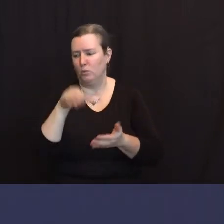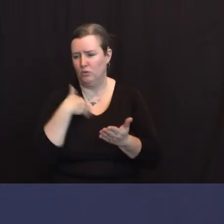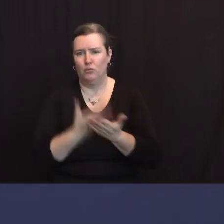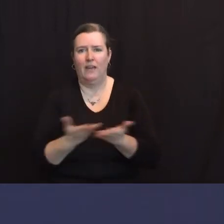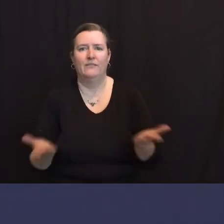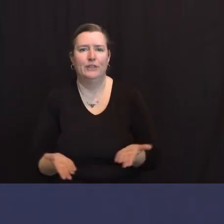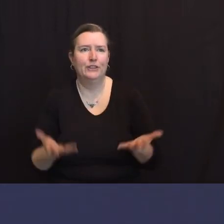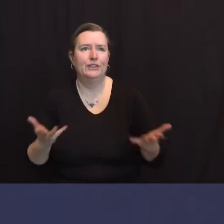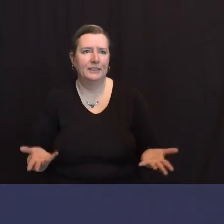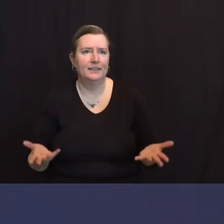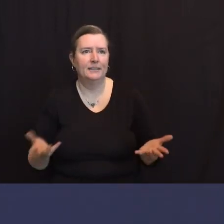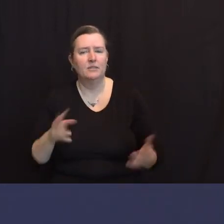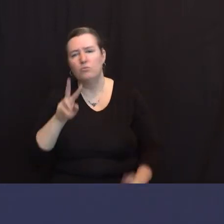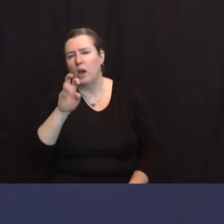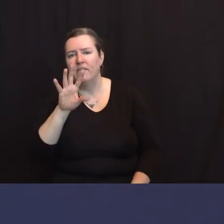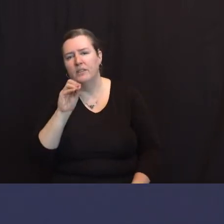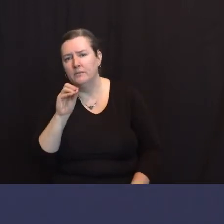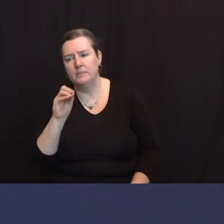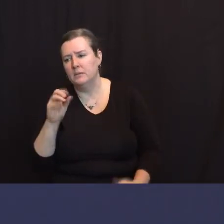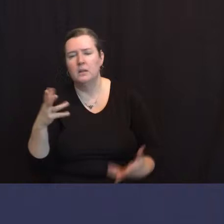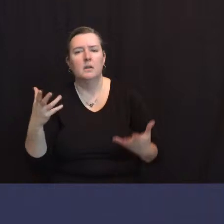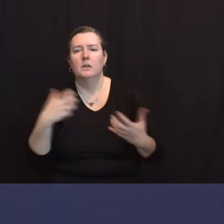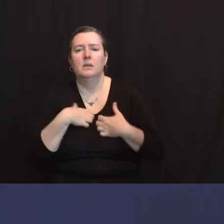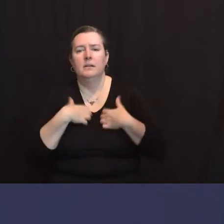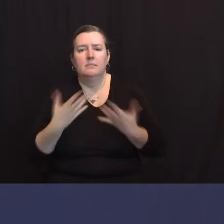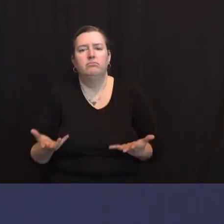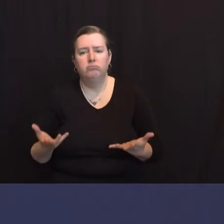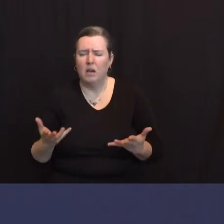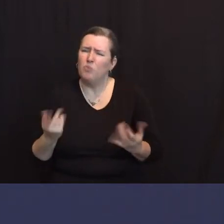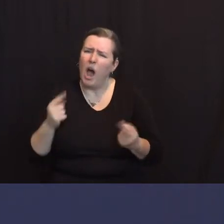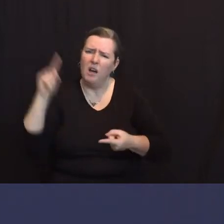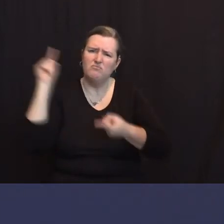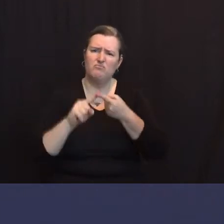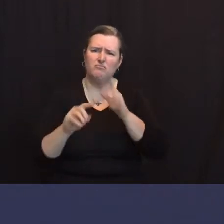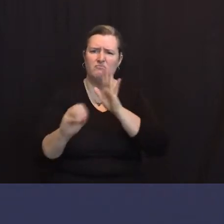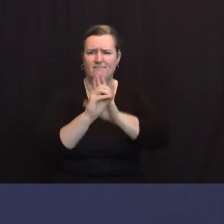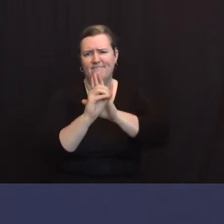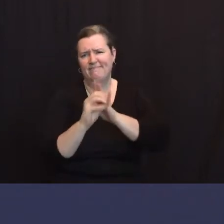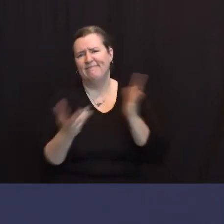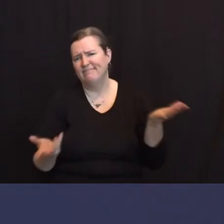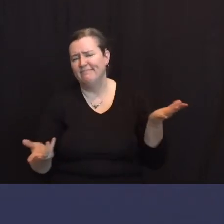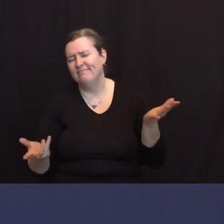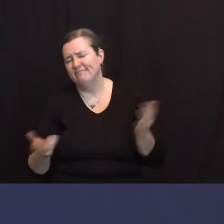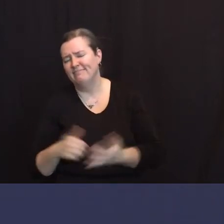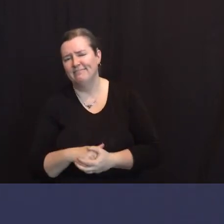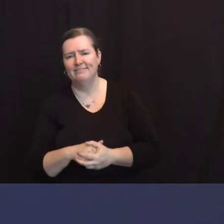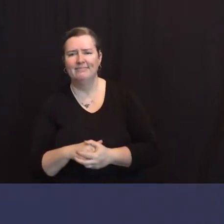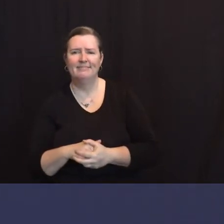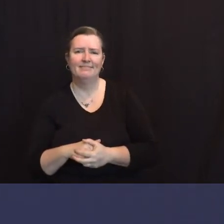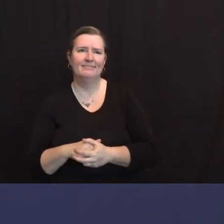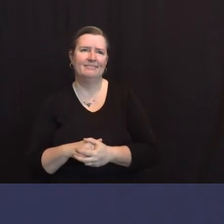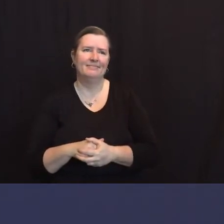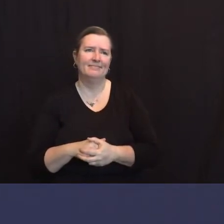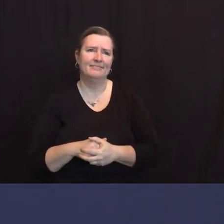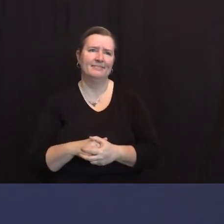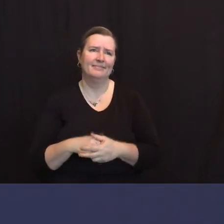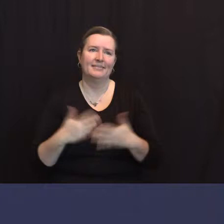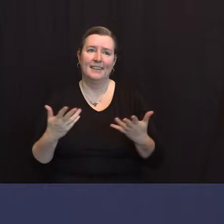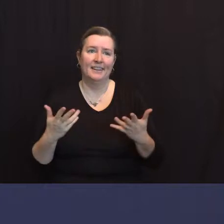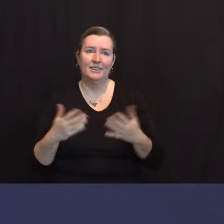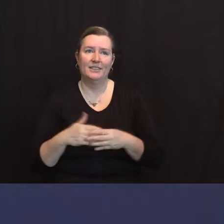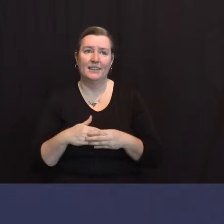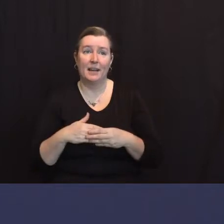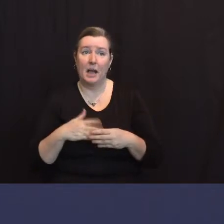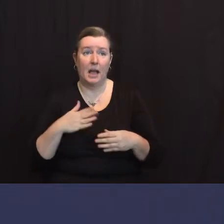still pretty incredible that those numbers over these past number of storms and high wind events did not go higher. I hope that's a